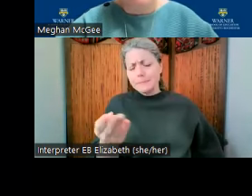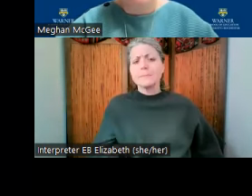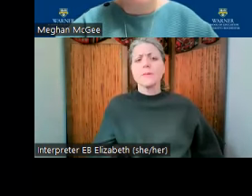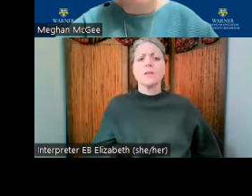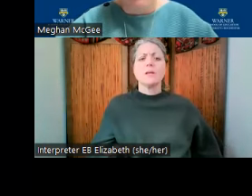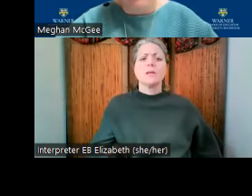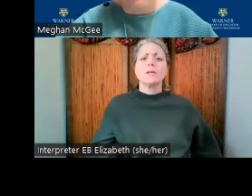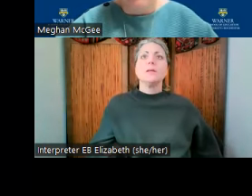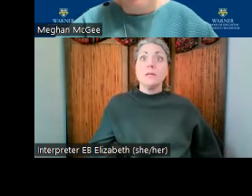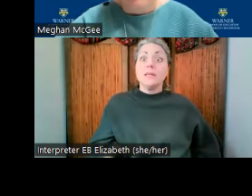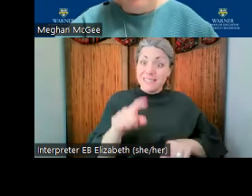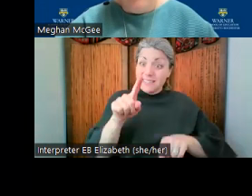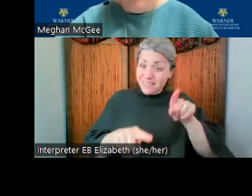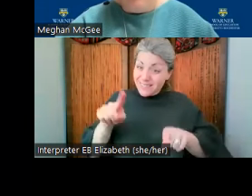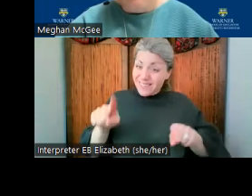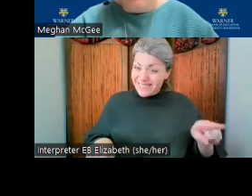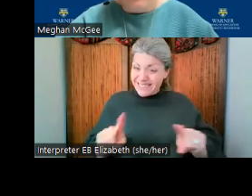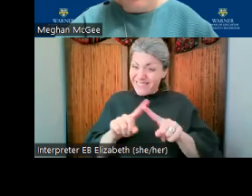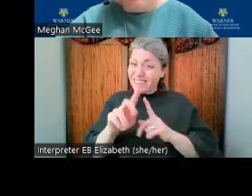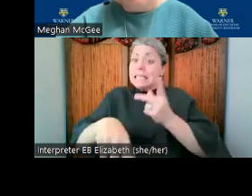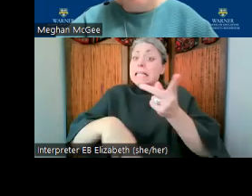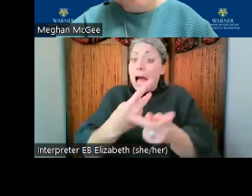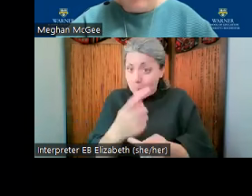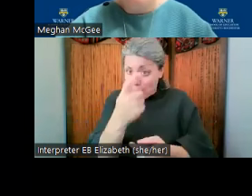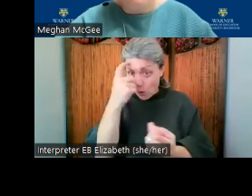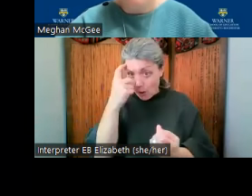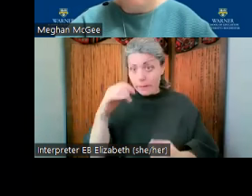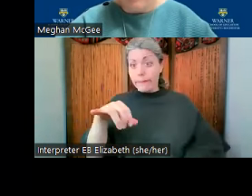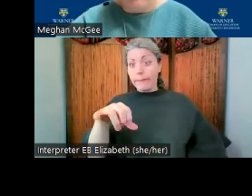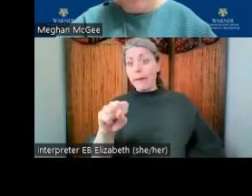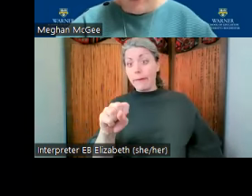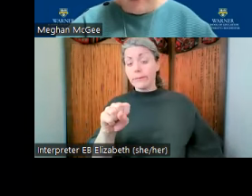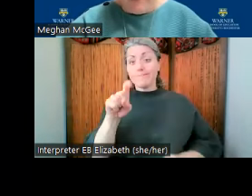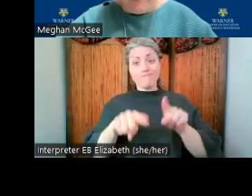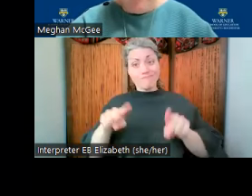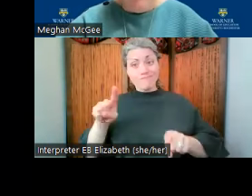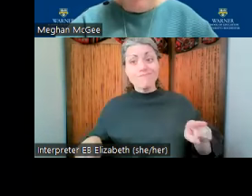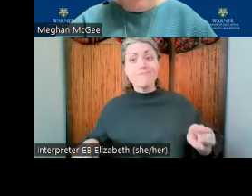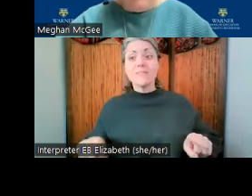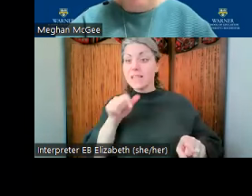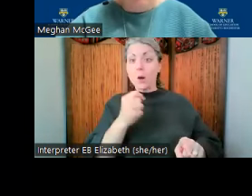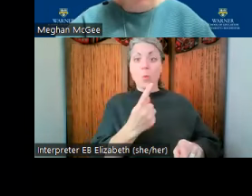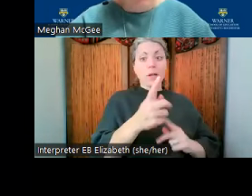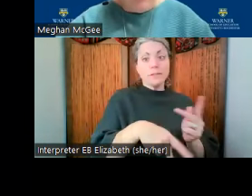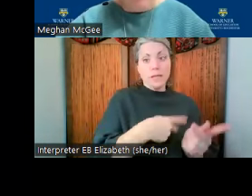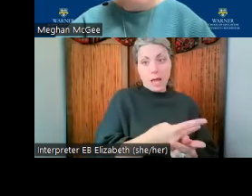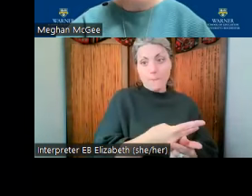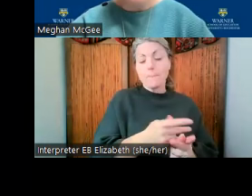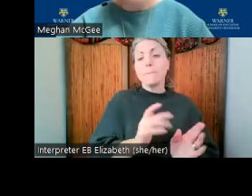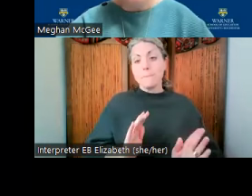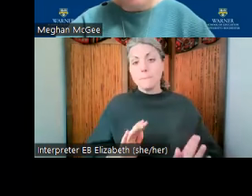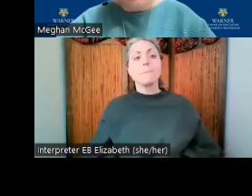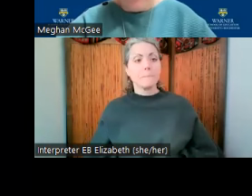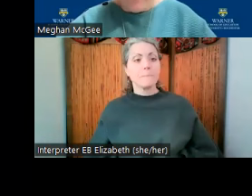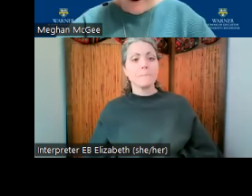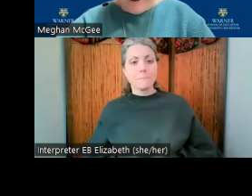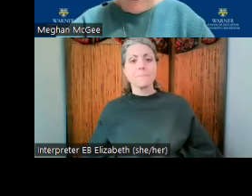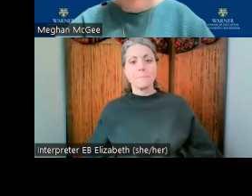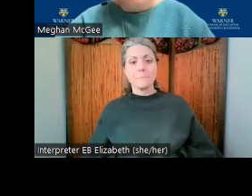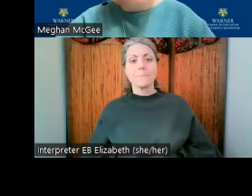trauma take a variety of, happen in a variety of ways. And we have this whole